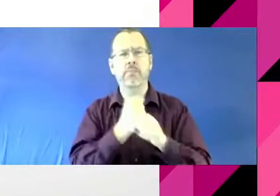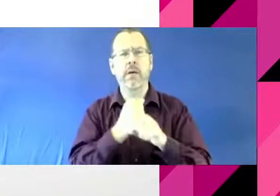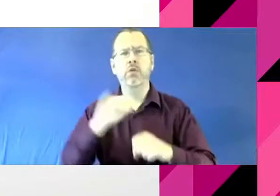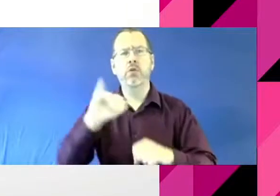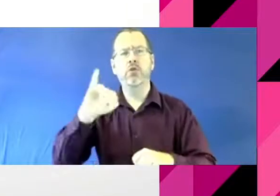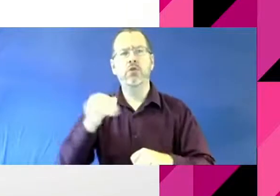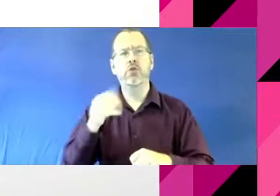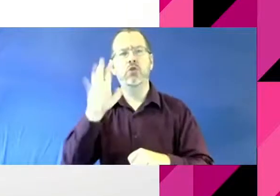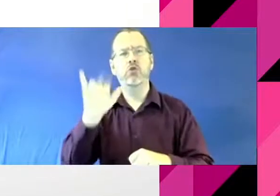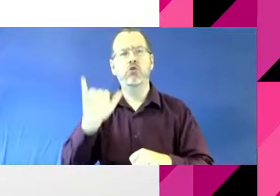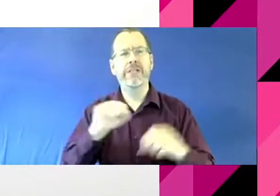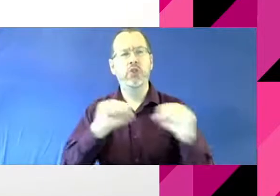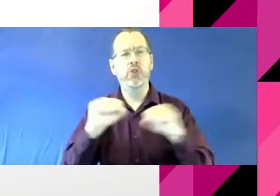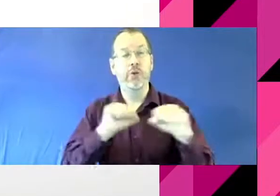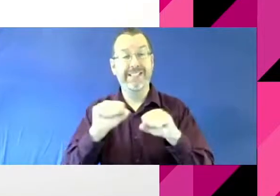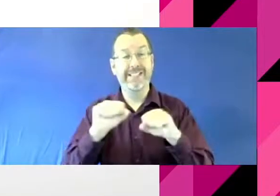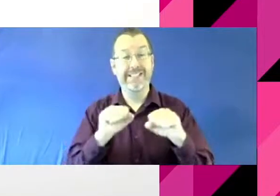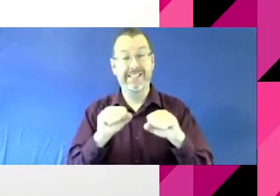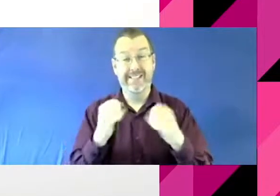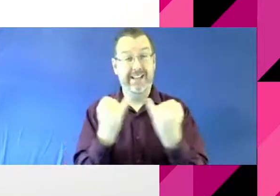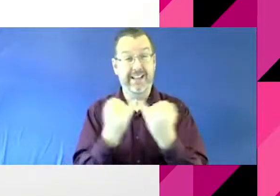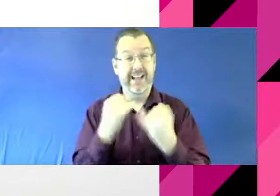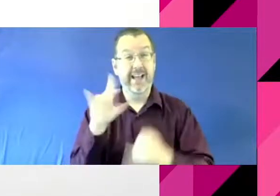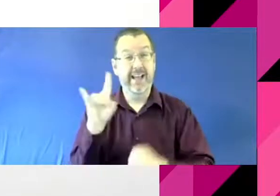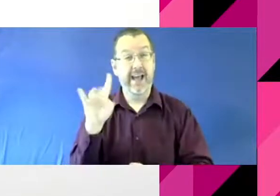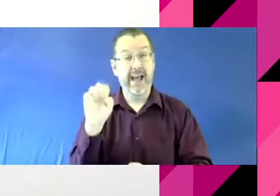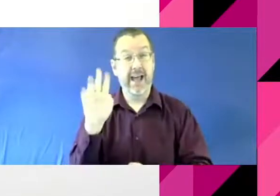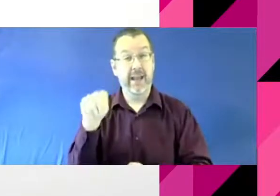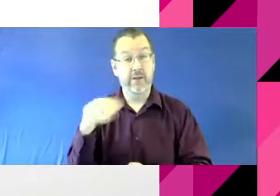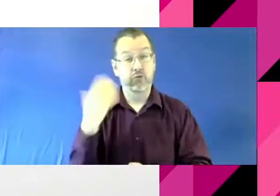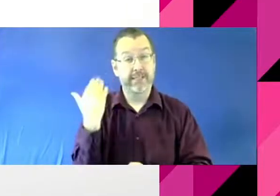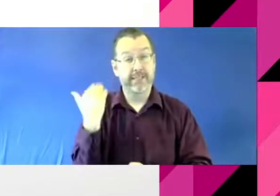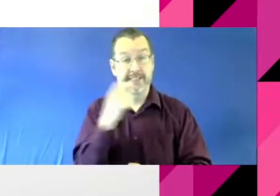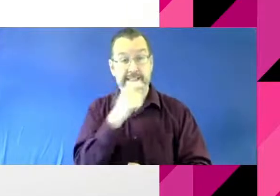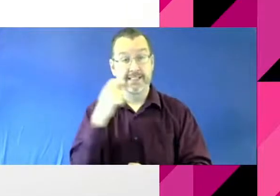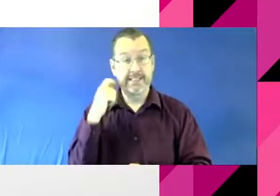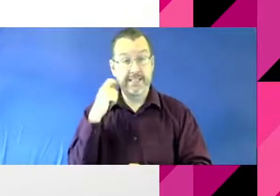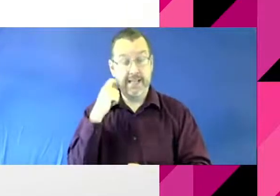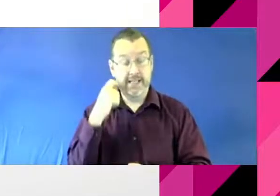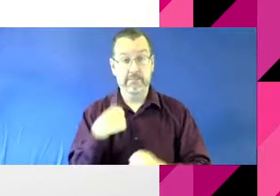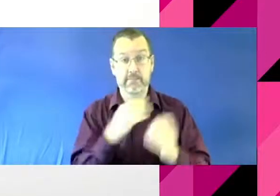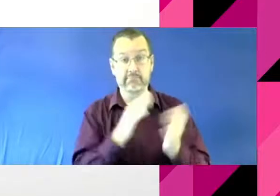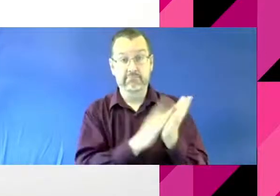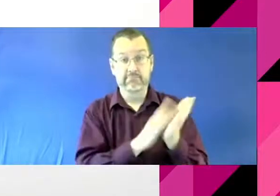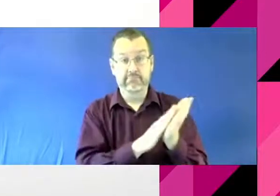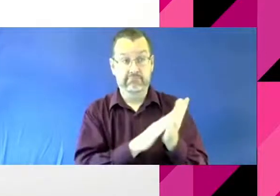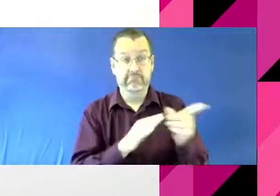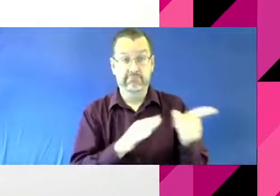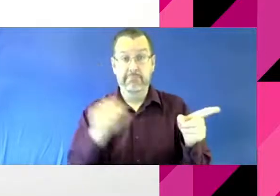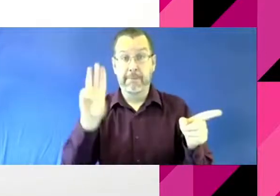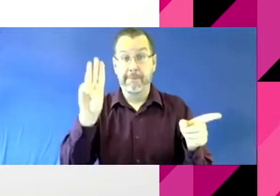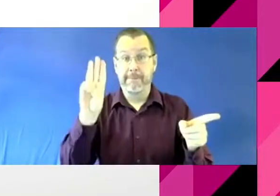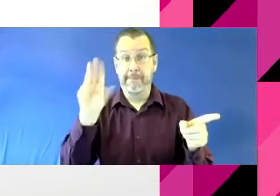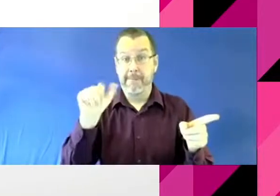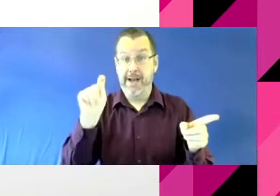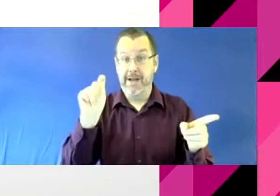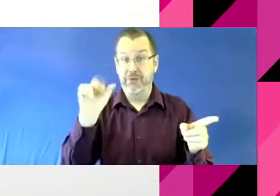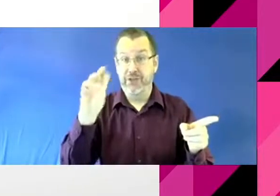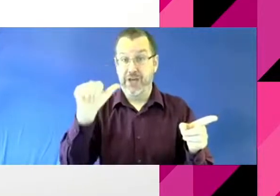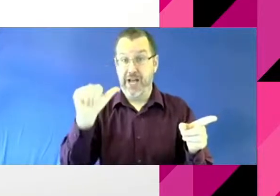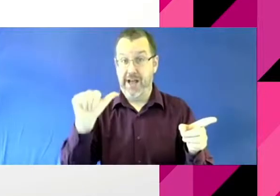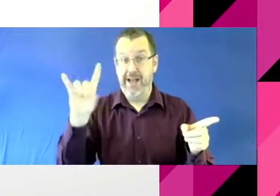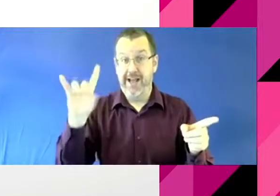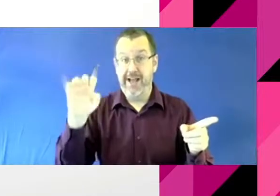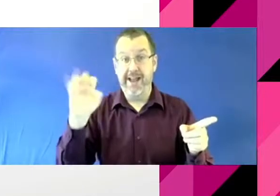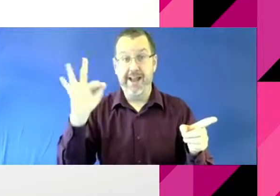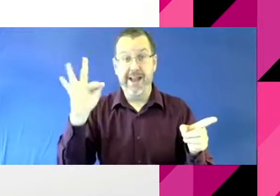a few seconds ago, I have to express my delight at fellow Galway woman, Patricia Heffernan, who made